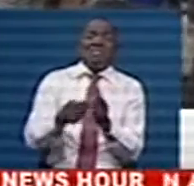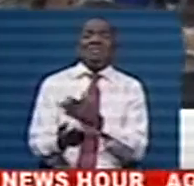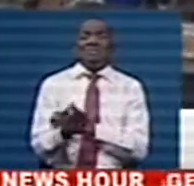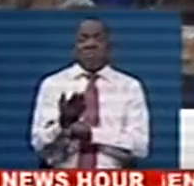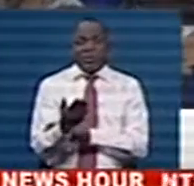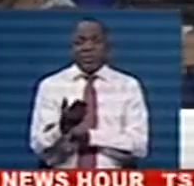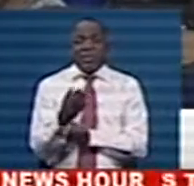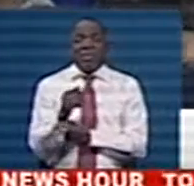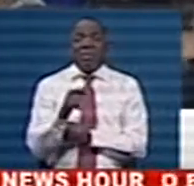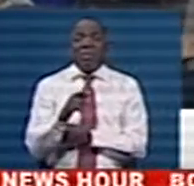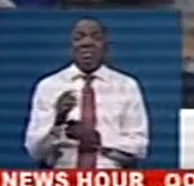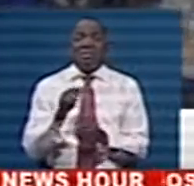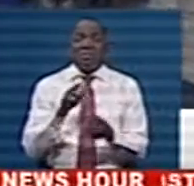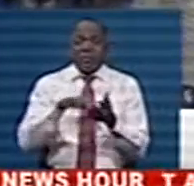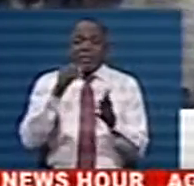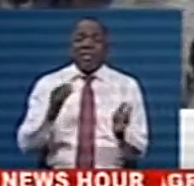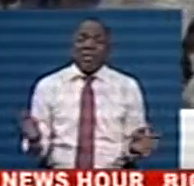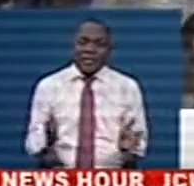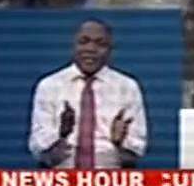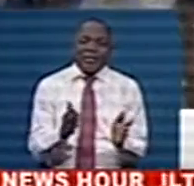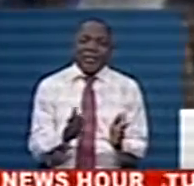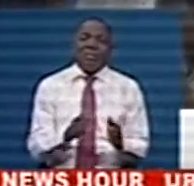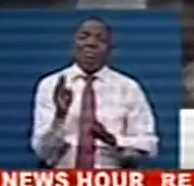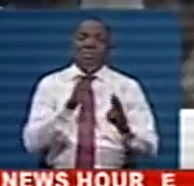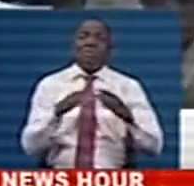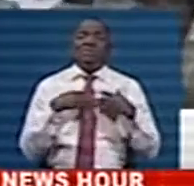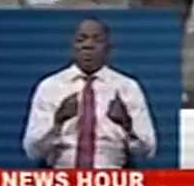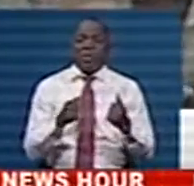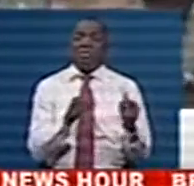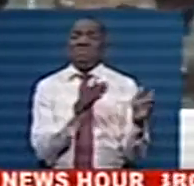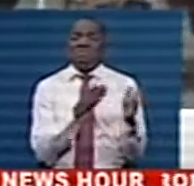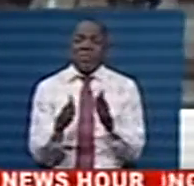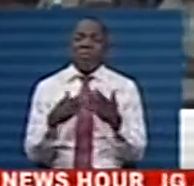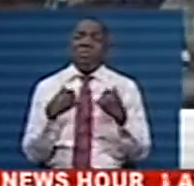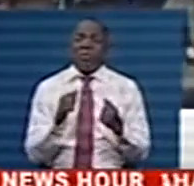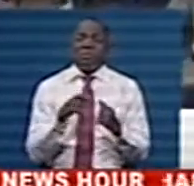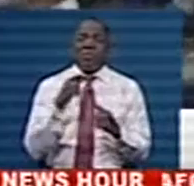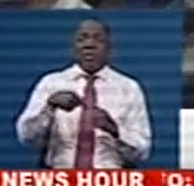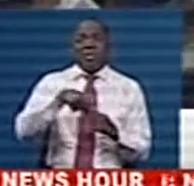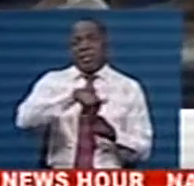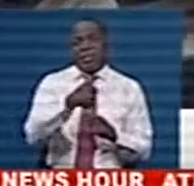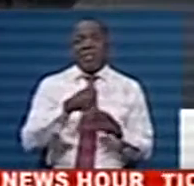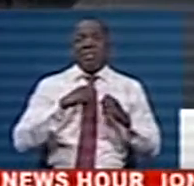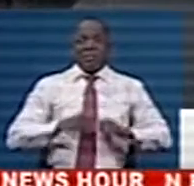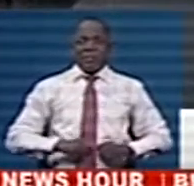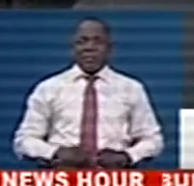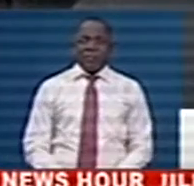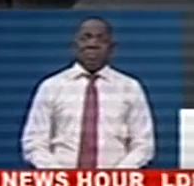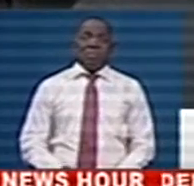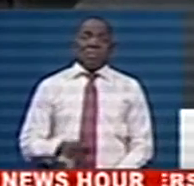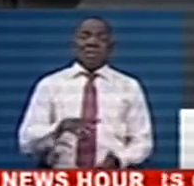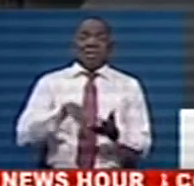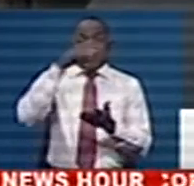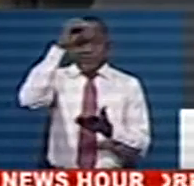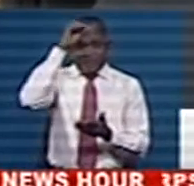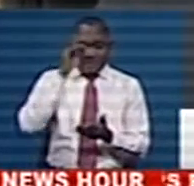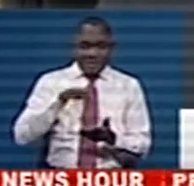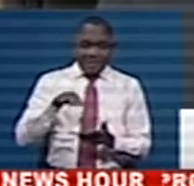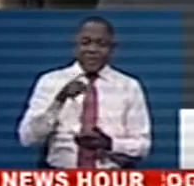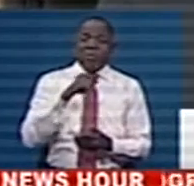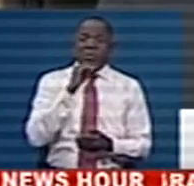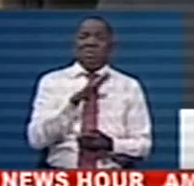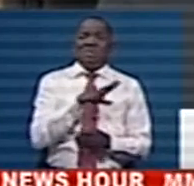morning, encouraged the students to comport themselves and prepare well for the other subjects. Our students should